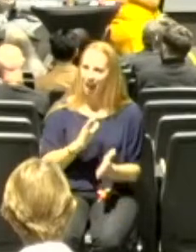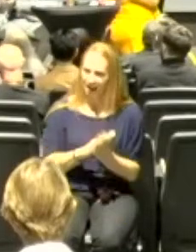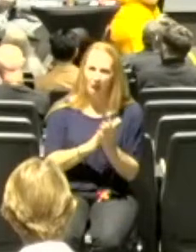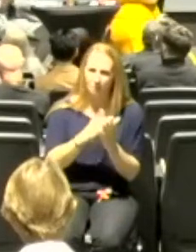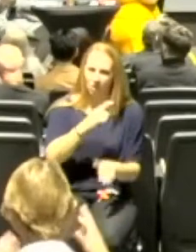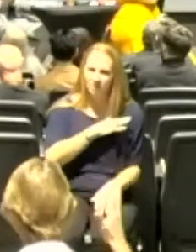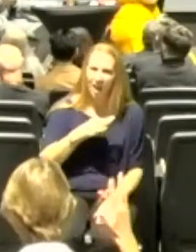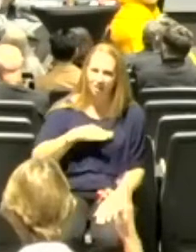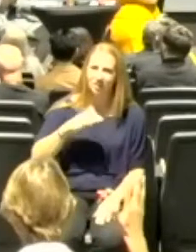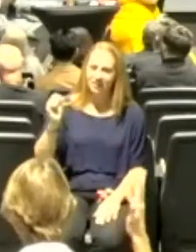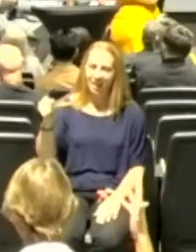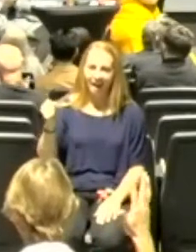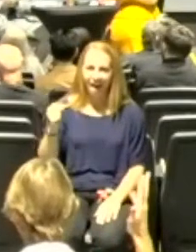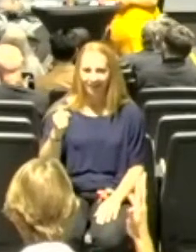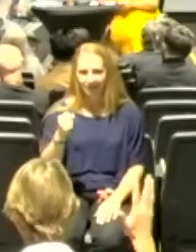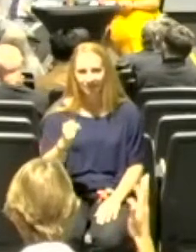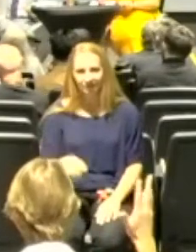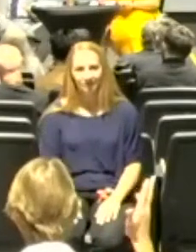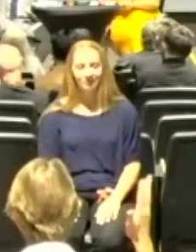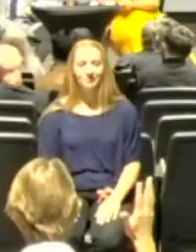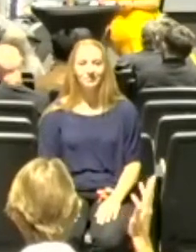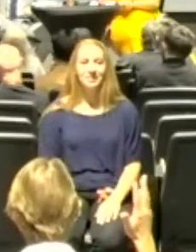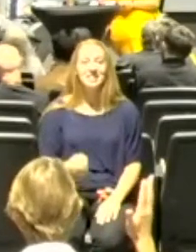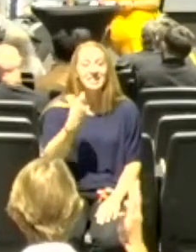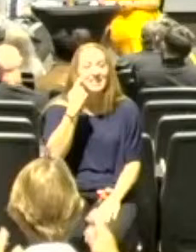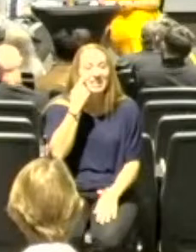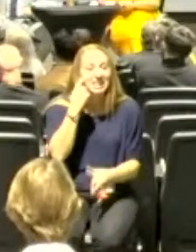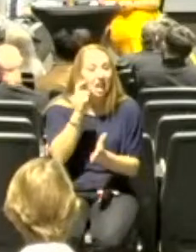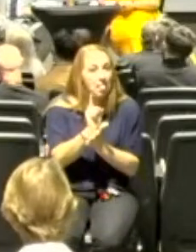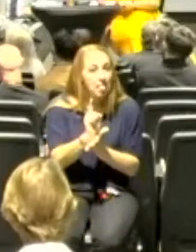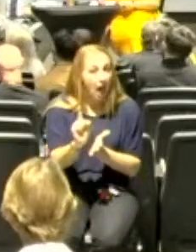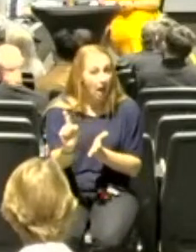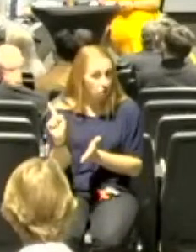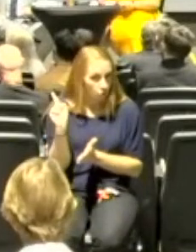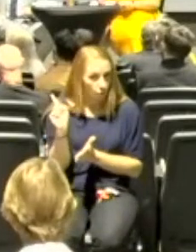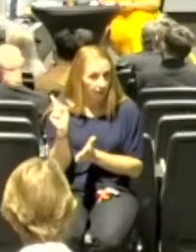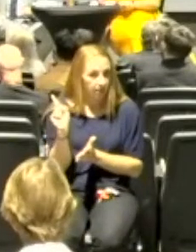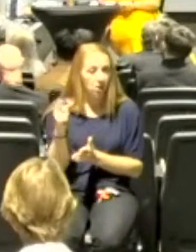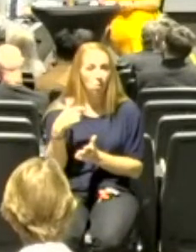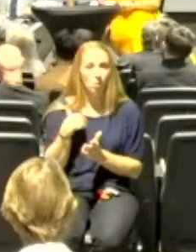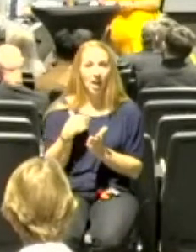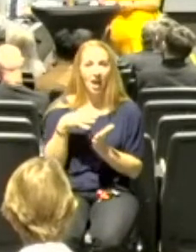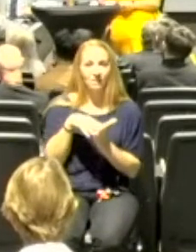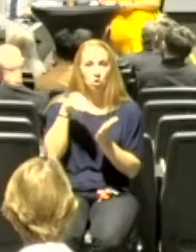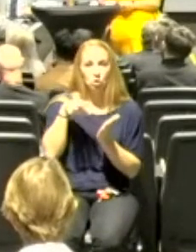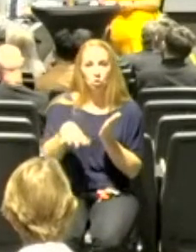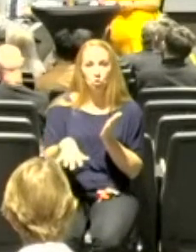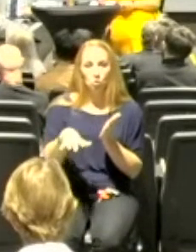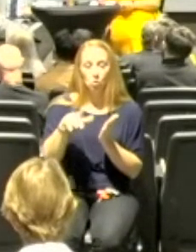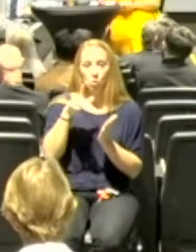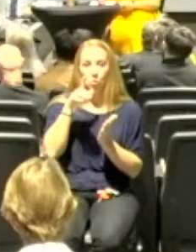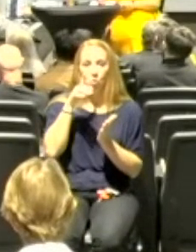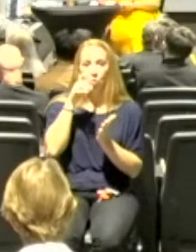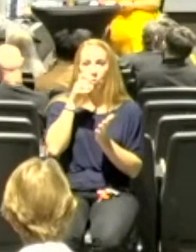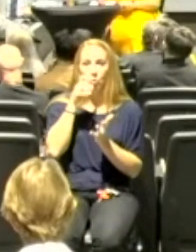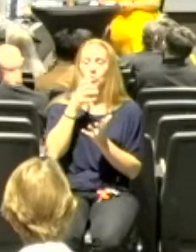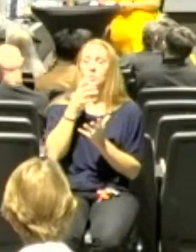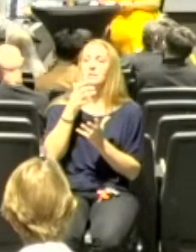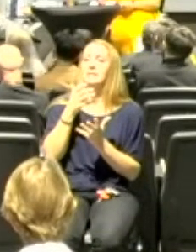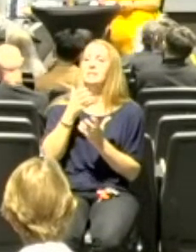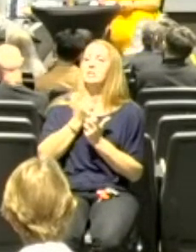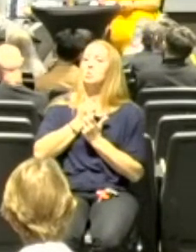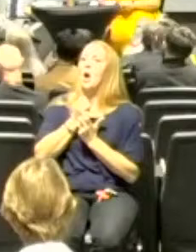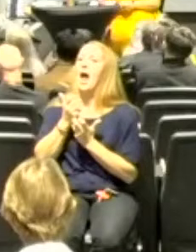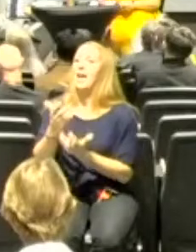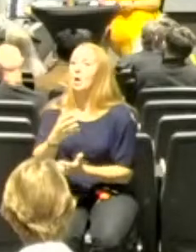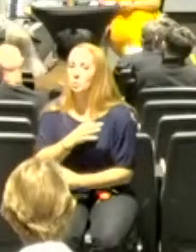faculty, okay? Just last week, okay? We had a student cry out to their faculty, and that faculty